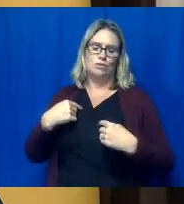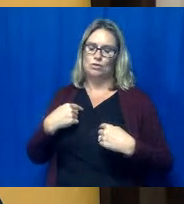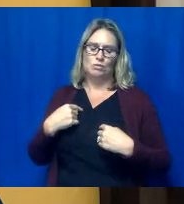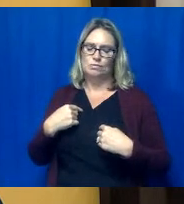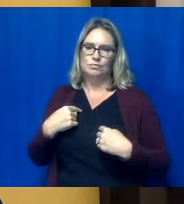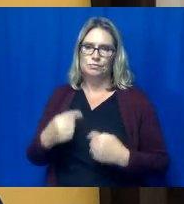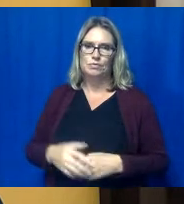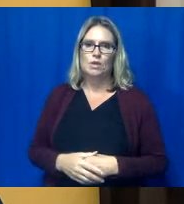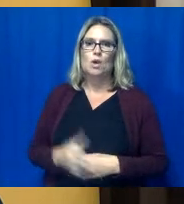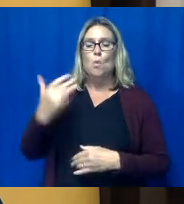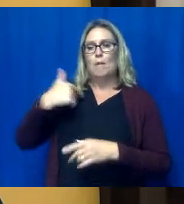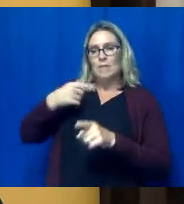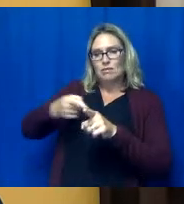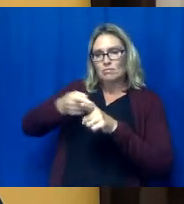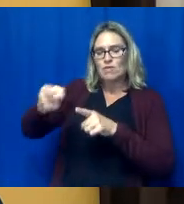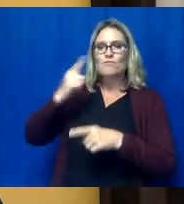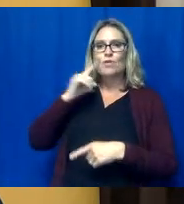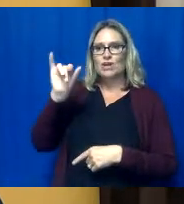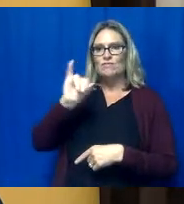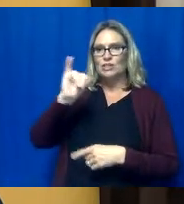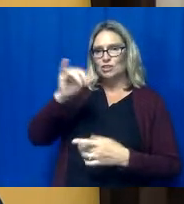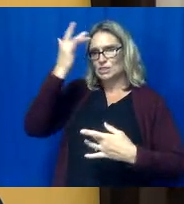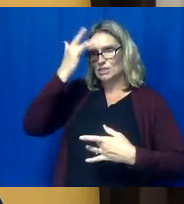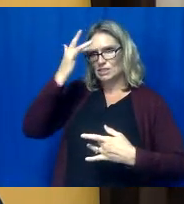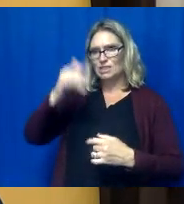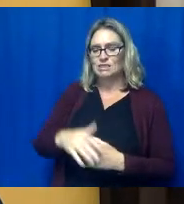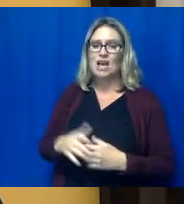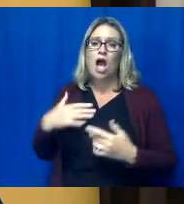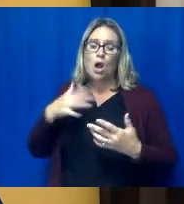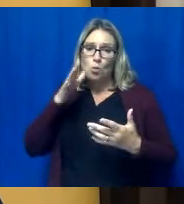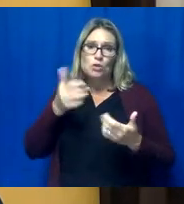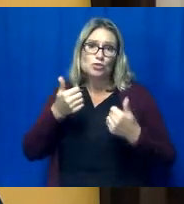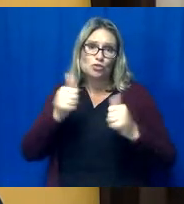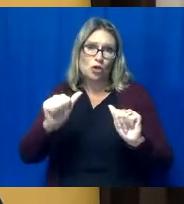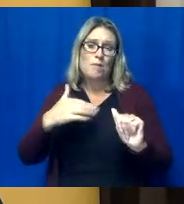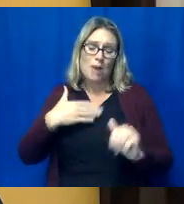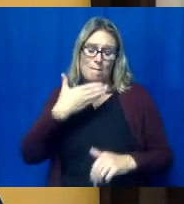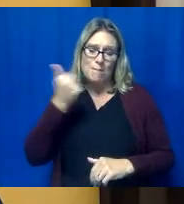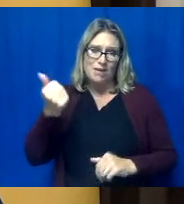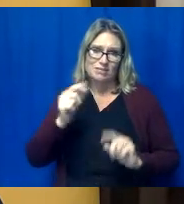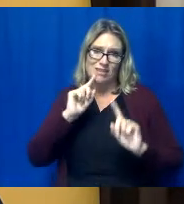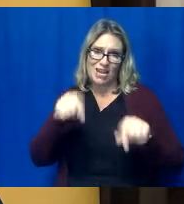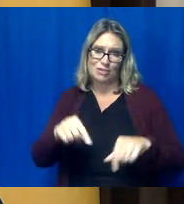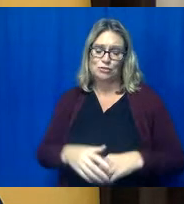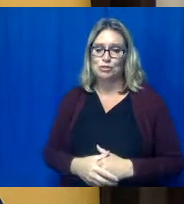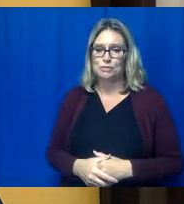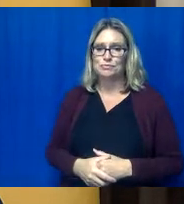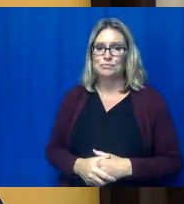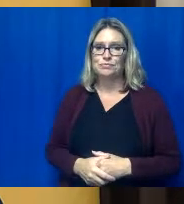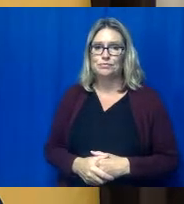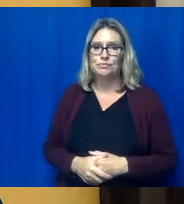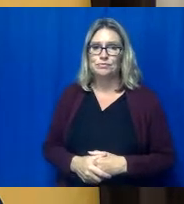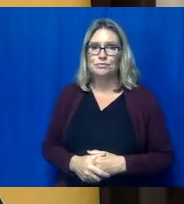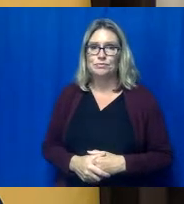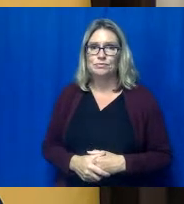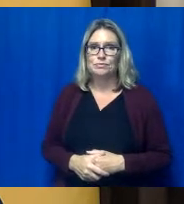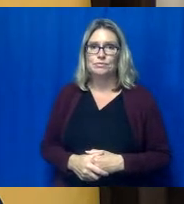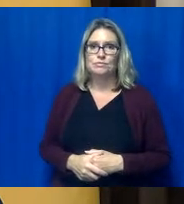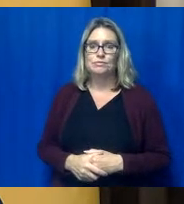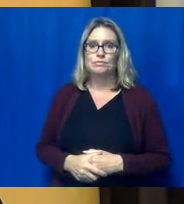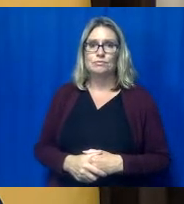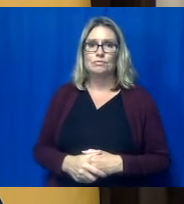as an infectious disease specialist, but I'll do my best to answer them. So why don't we start with the first?